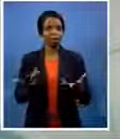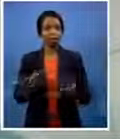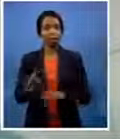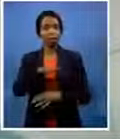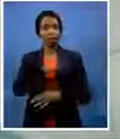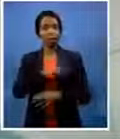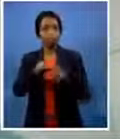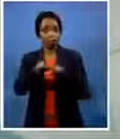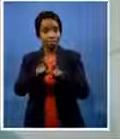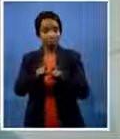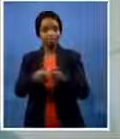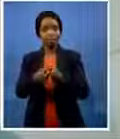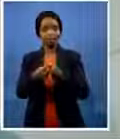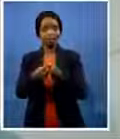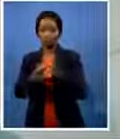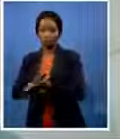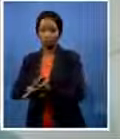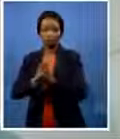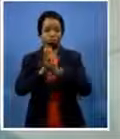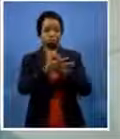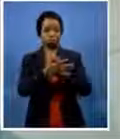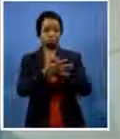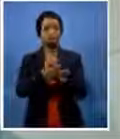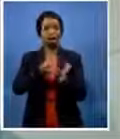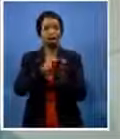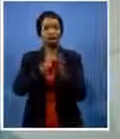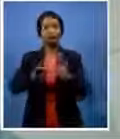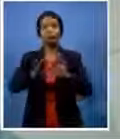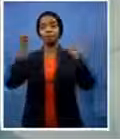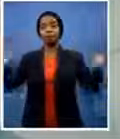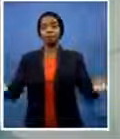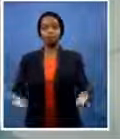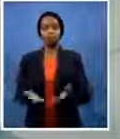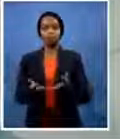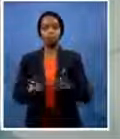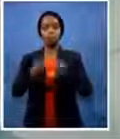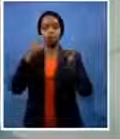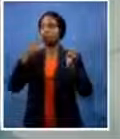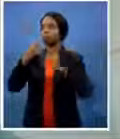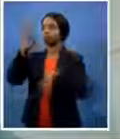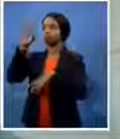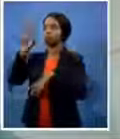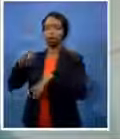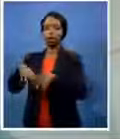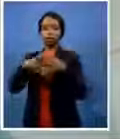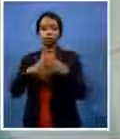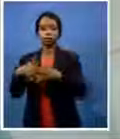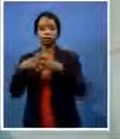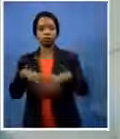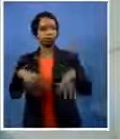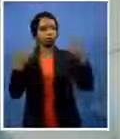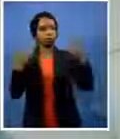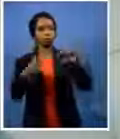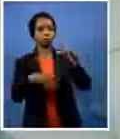all of the economies, right? From the US to Germany to UK and many of the